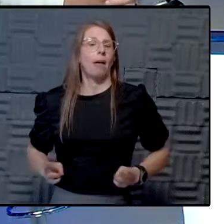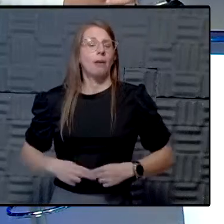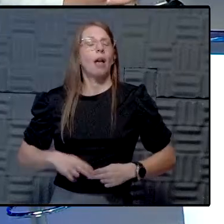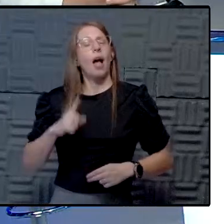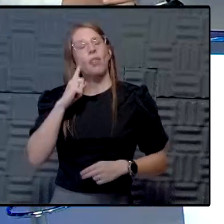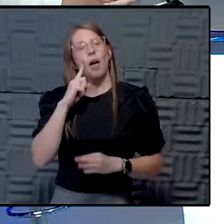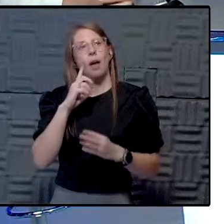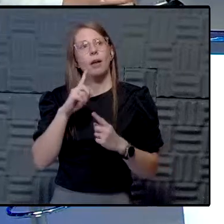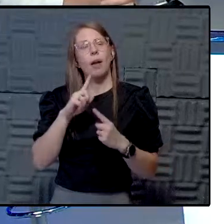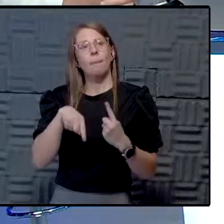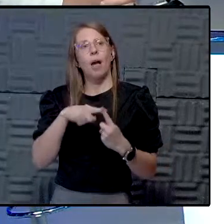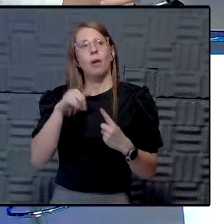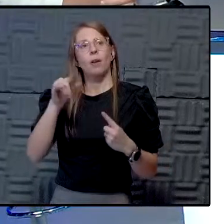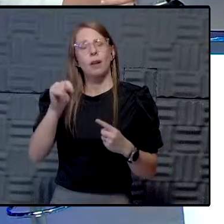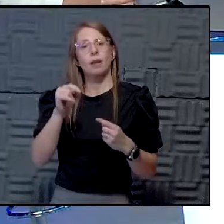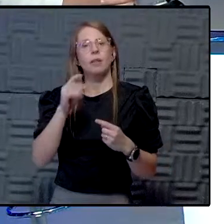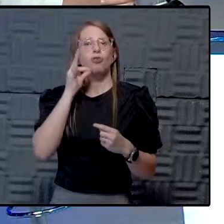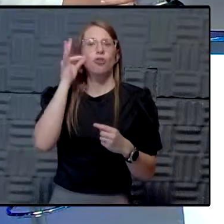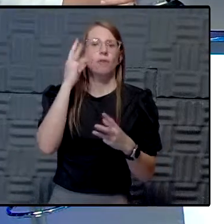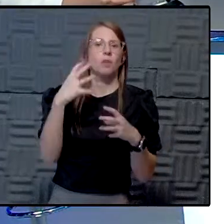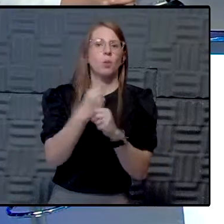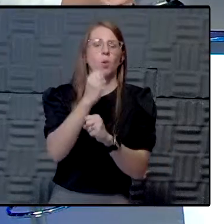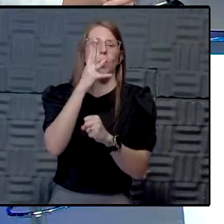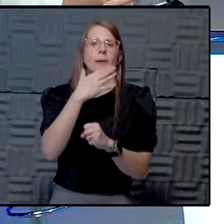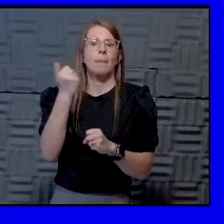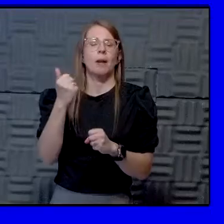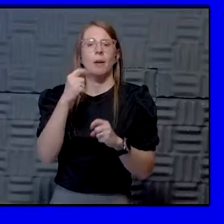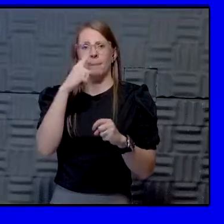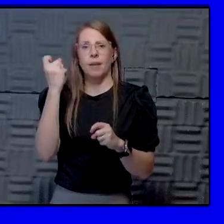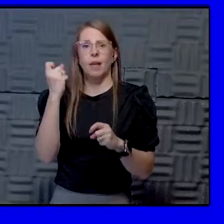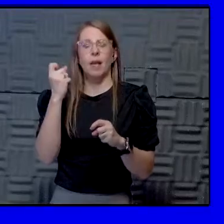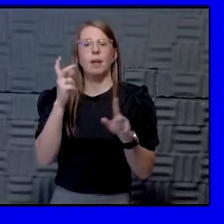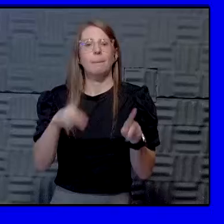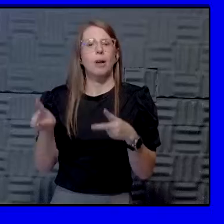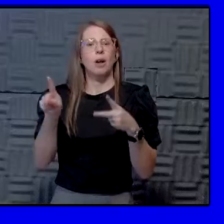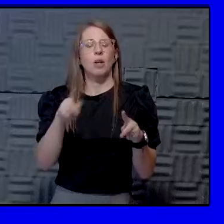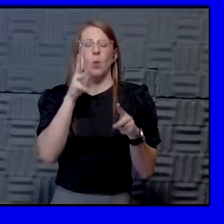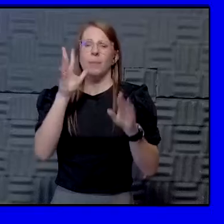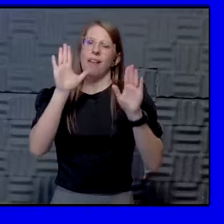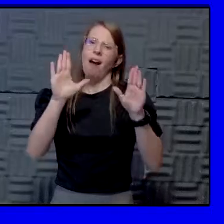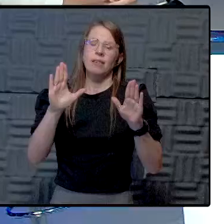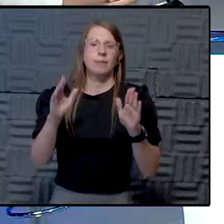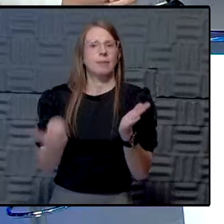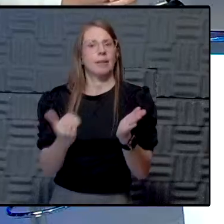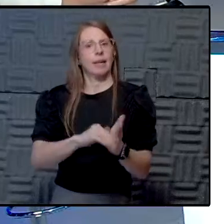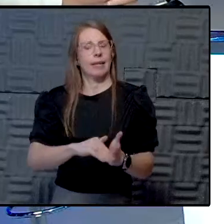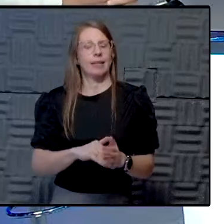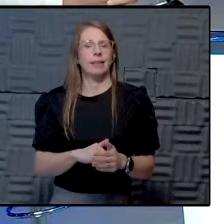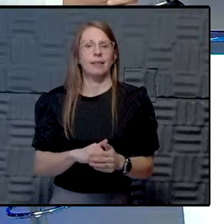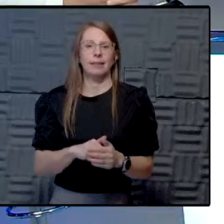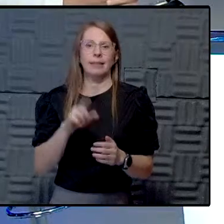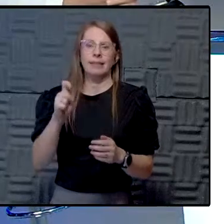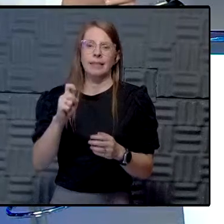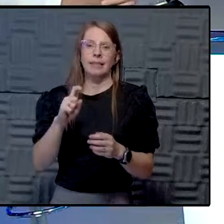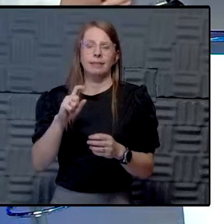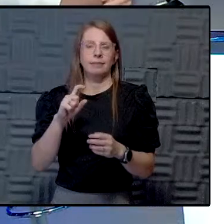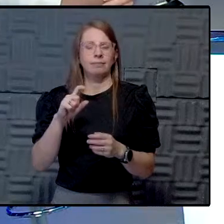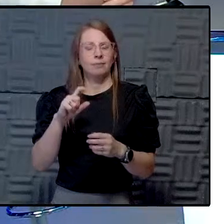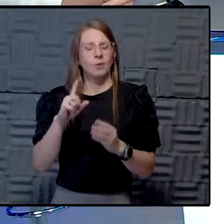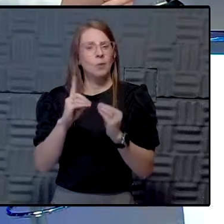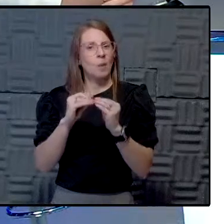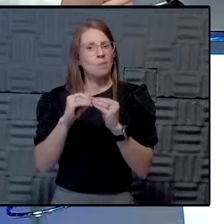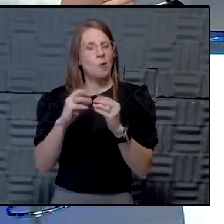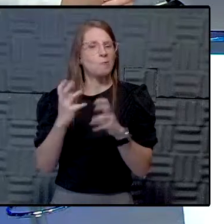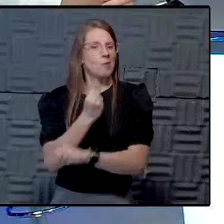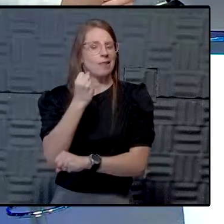thought about it, you know, I think definitely having the Chiefs win would be a lot better because the party would be off the chain again. There you go. We need another one. We need another victory, Chiefs. All